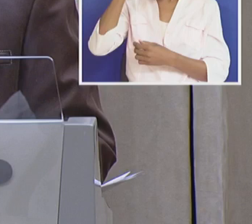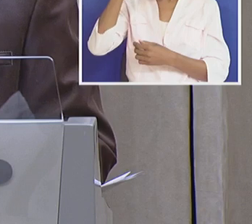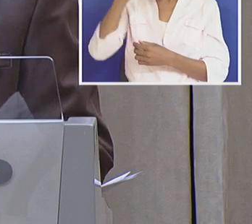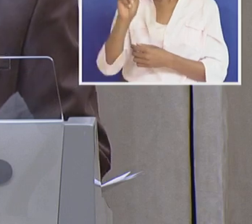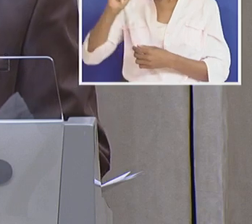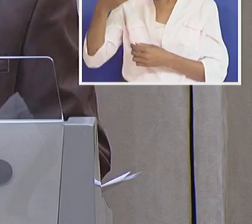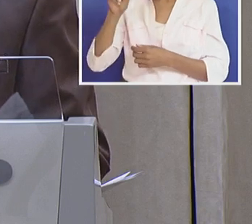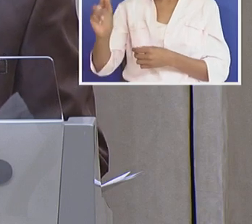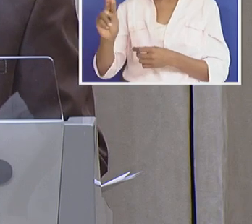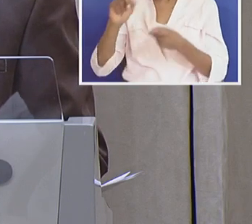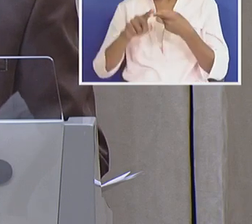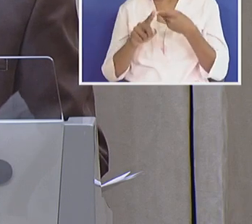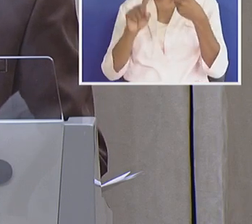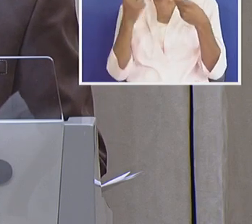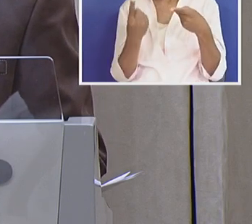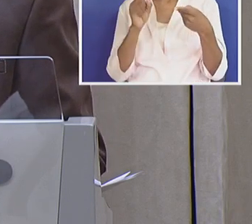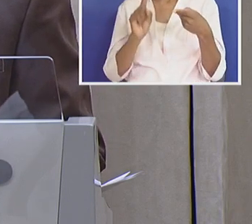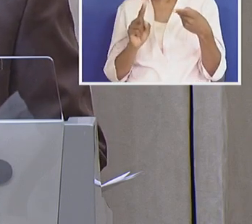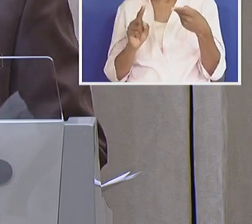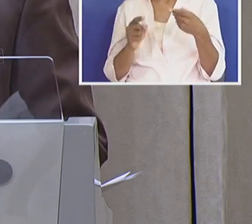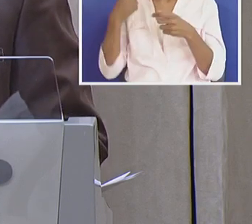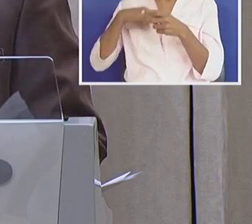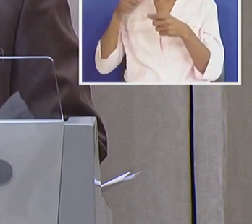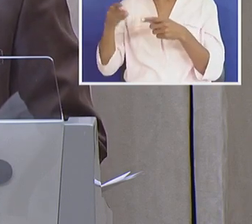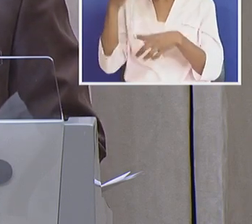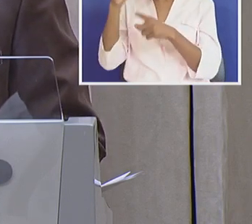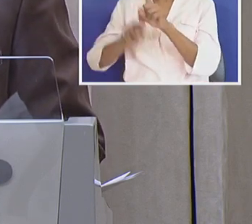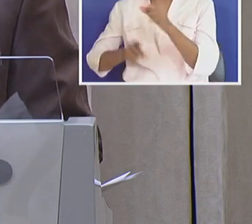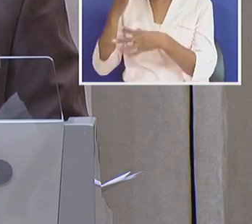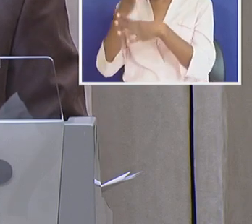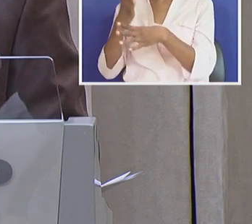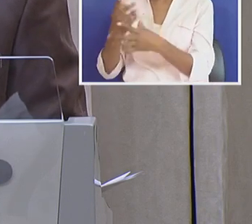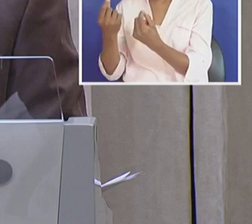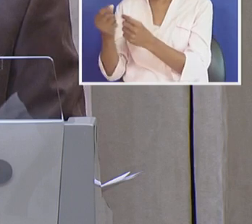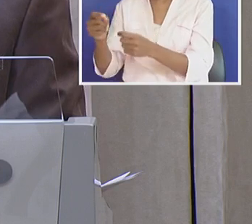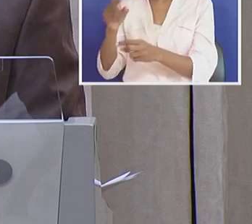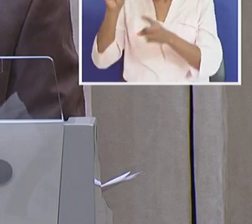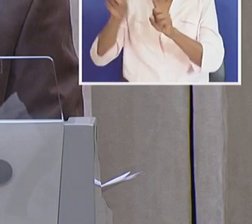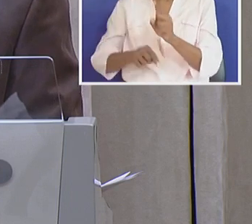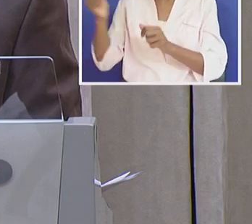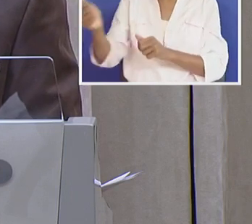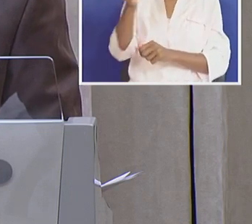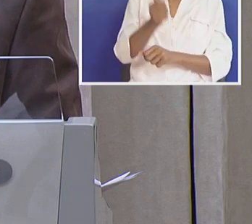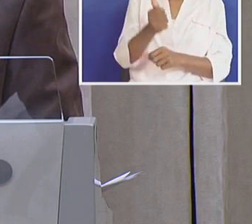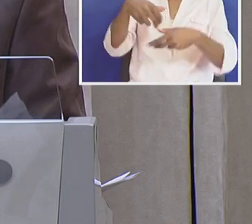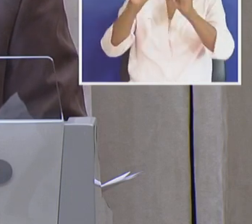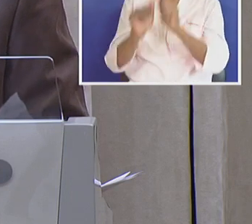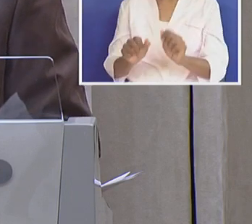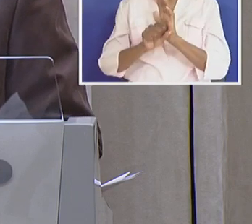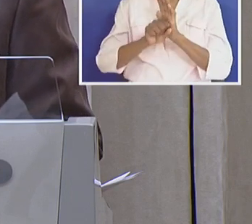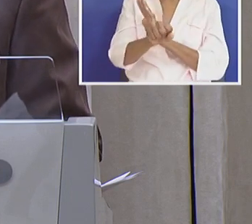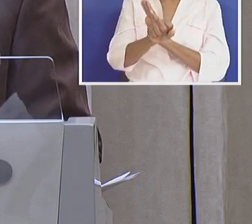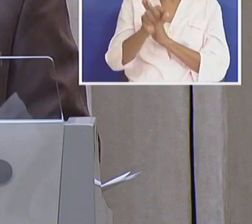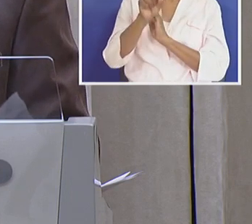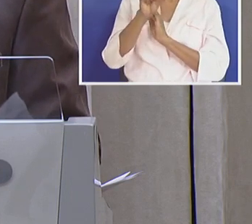failure by the Nquthu Municipal Council to constitute itself and to elect the chairperson as provided for in terms of Section 29 and